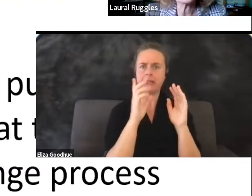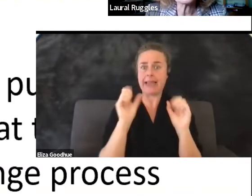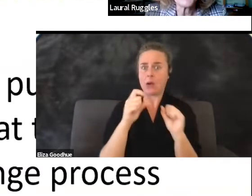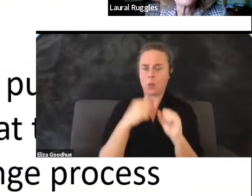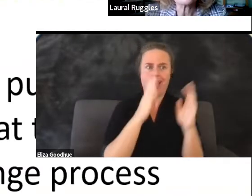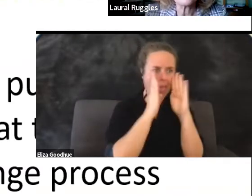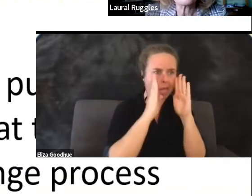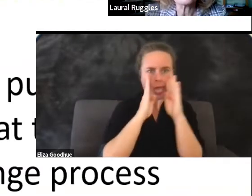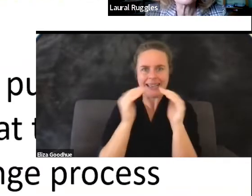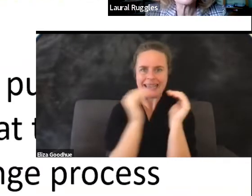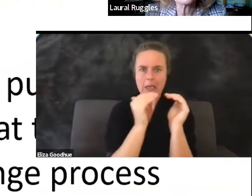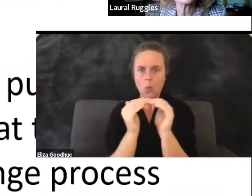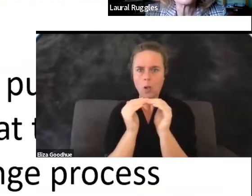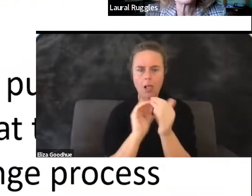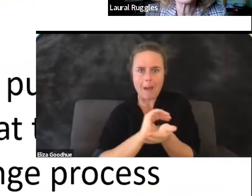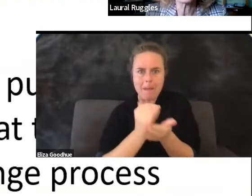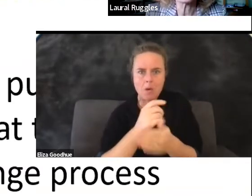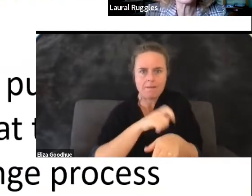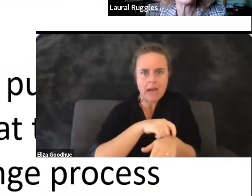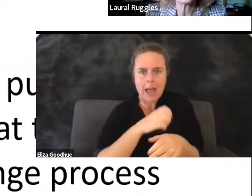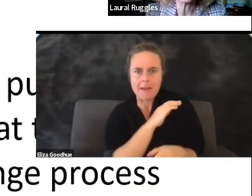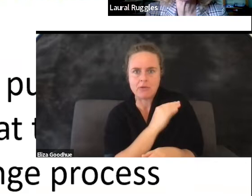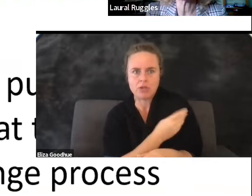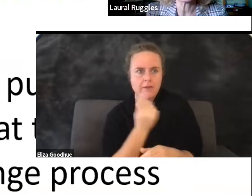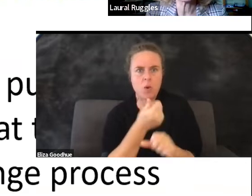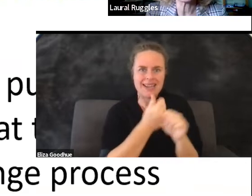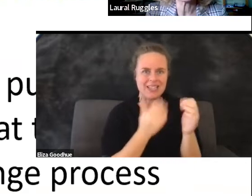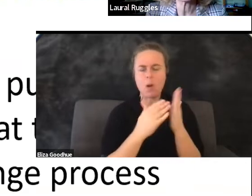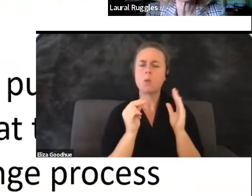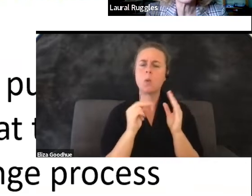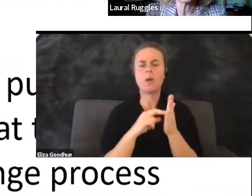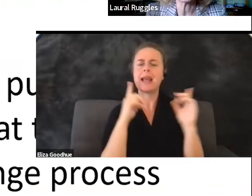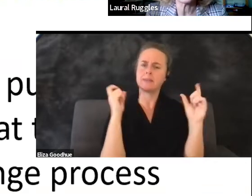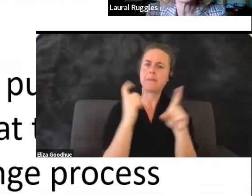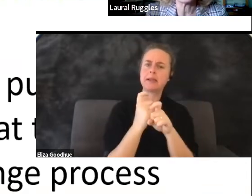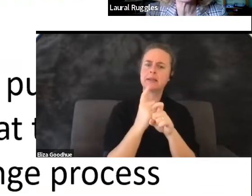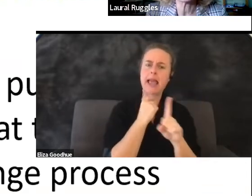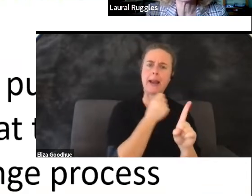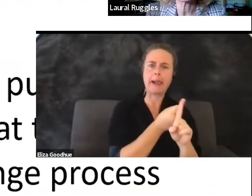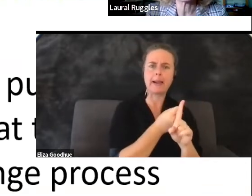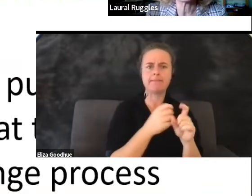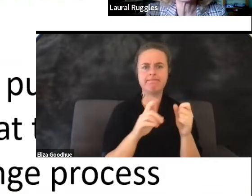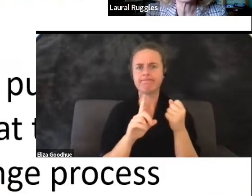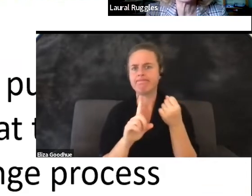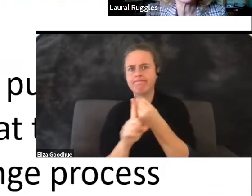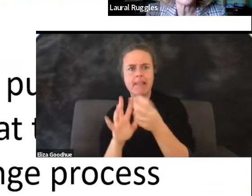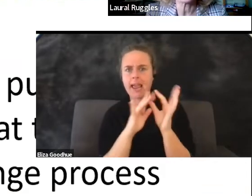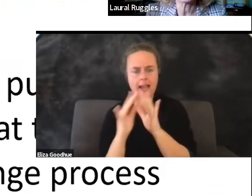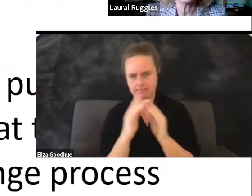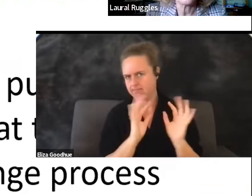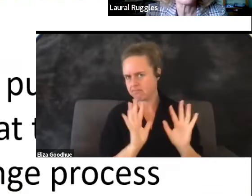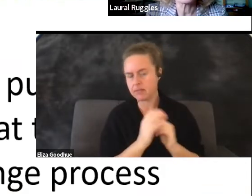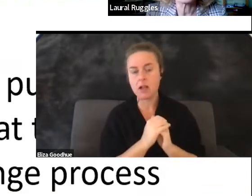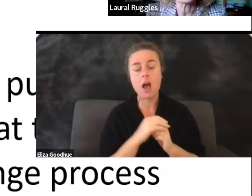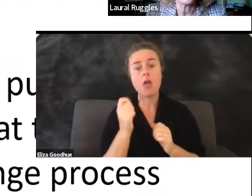The other part of the structural and operational framework that's changing is the collective